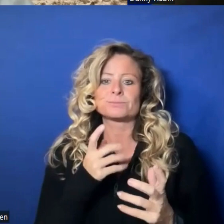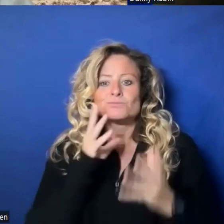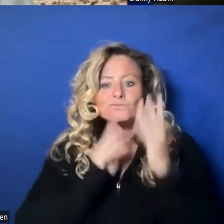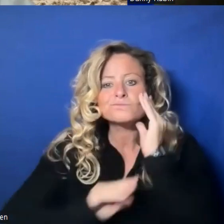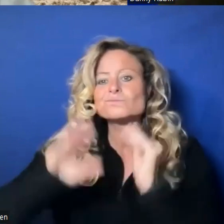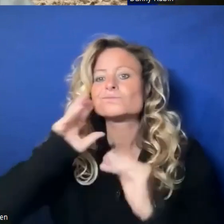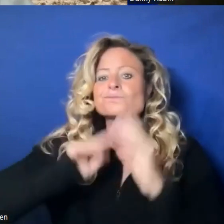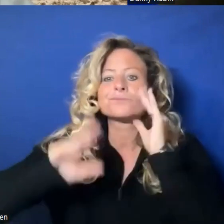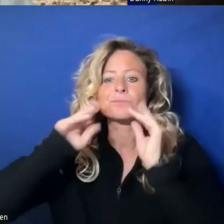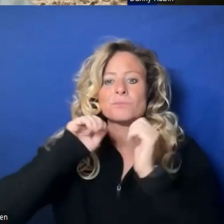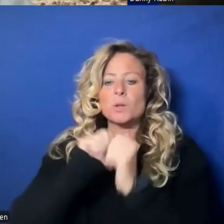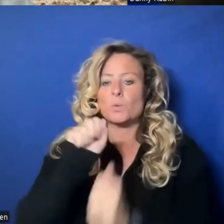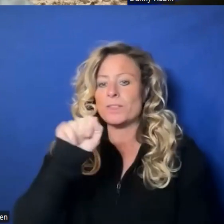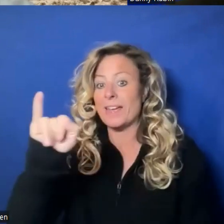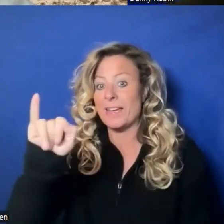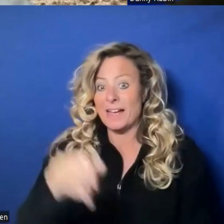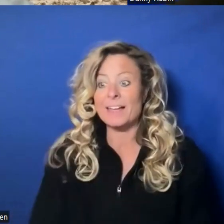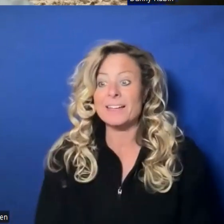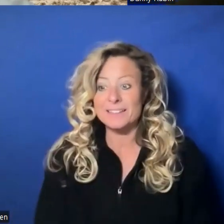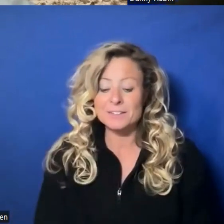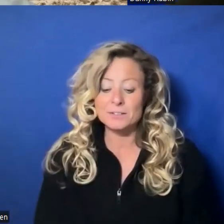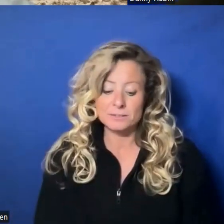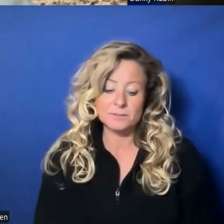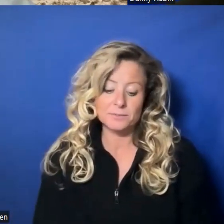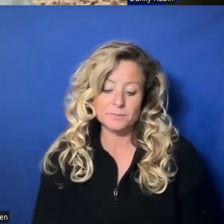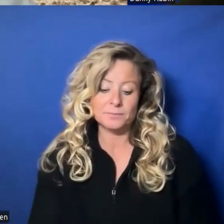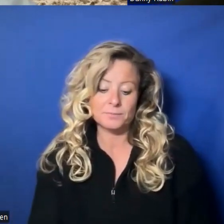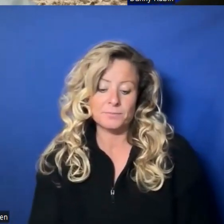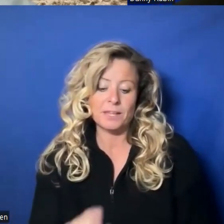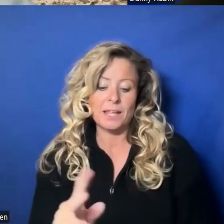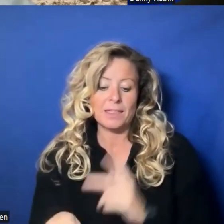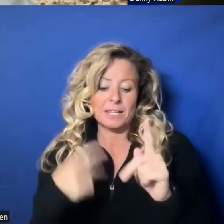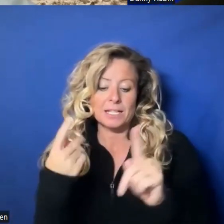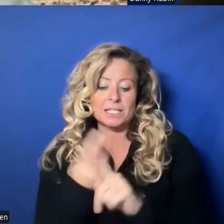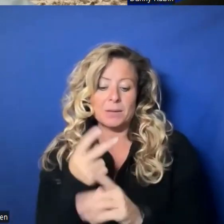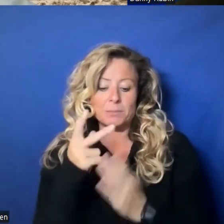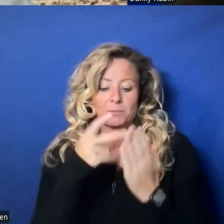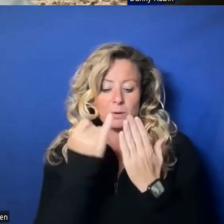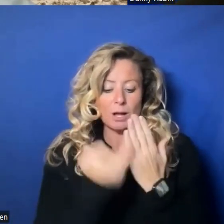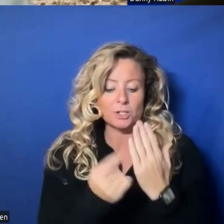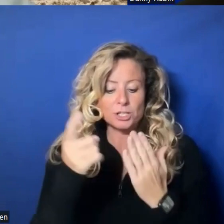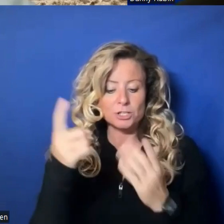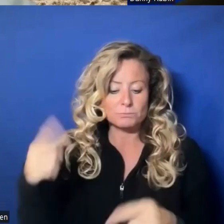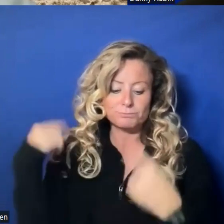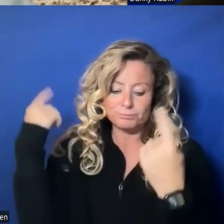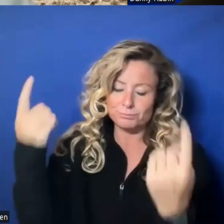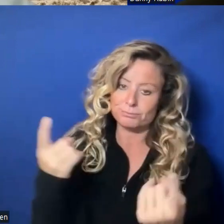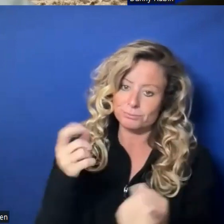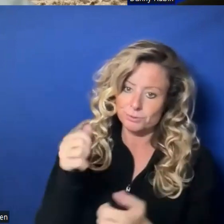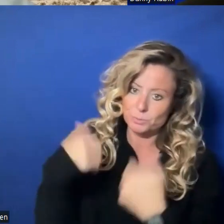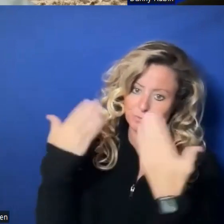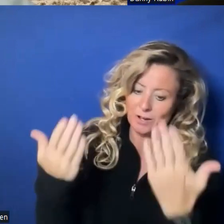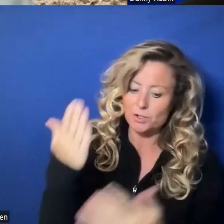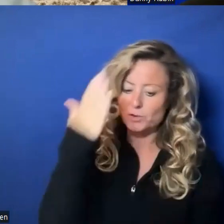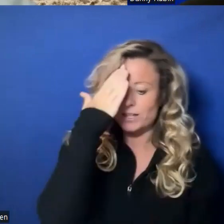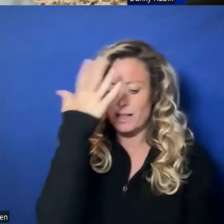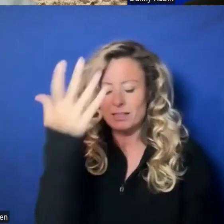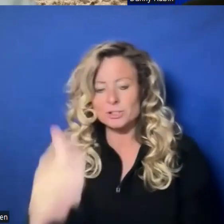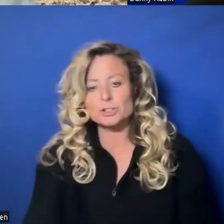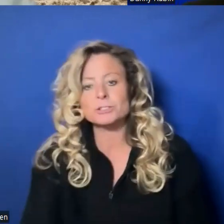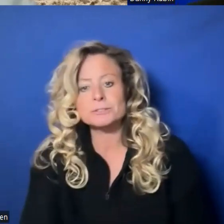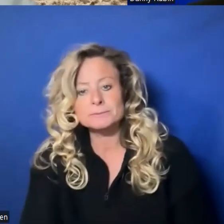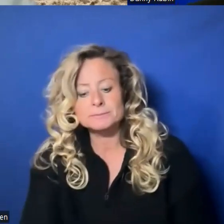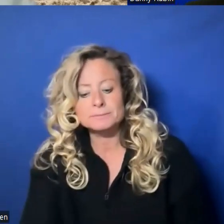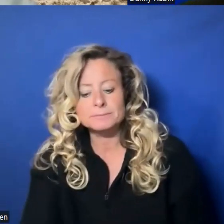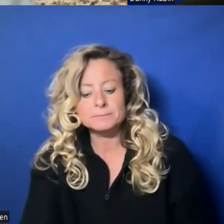experience with AI and the types of projects you've done to give you that kind of knowledge. Tell us a little